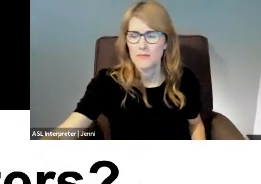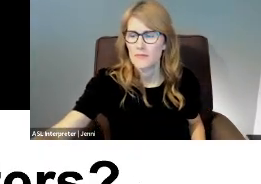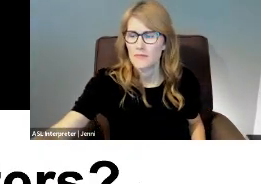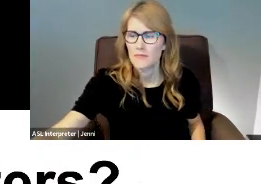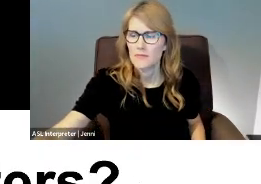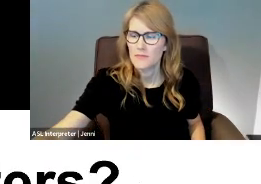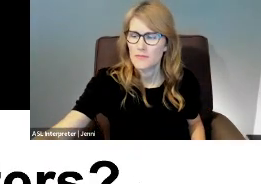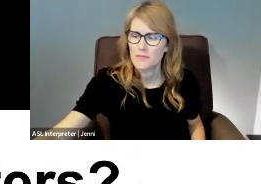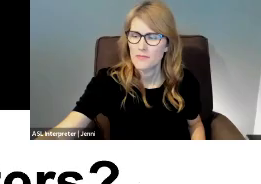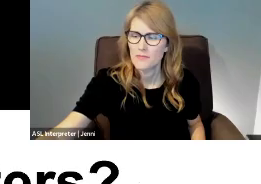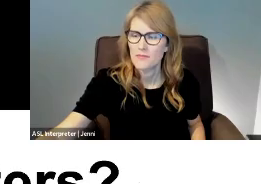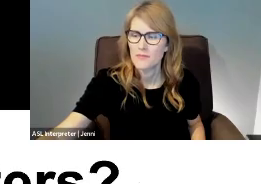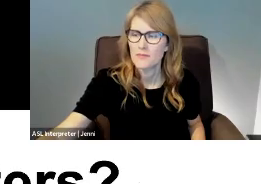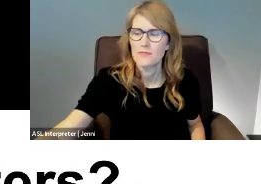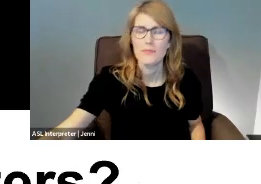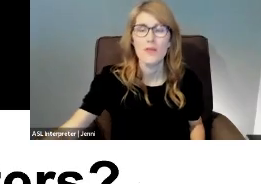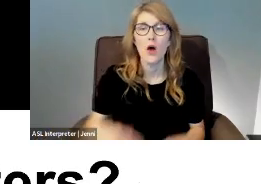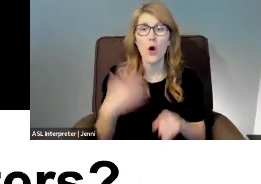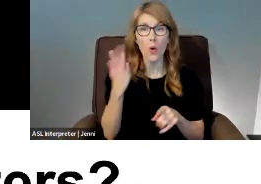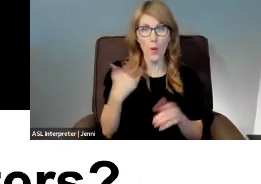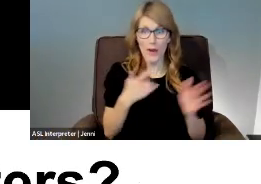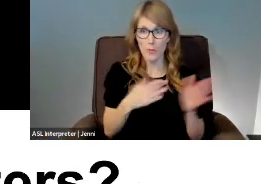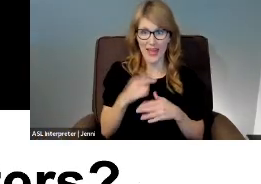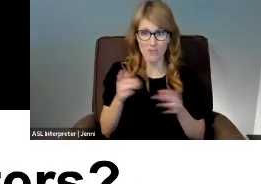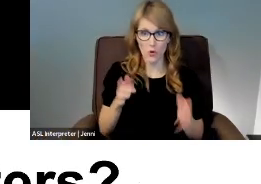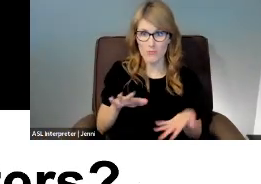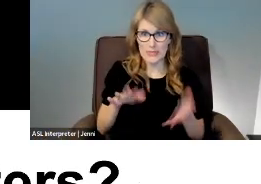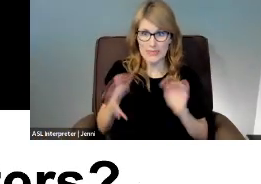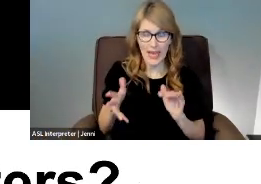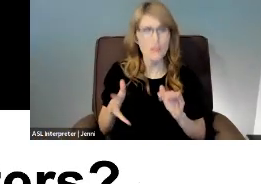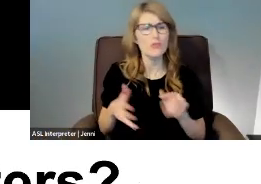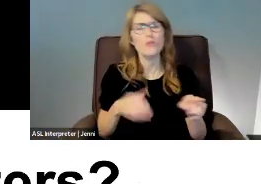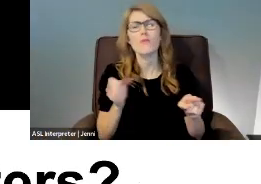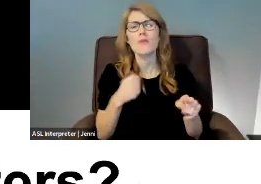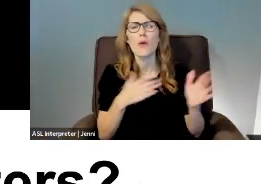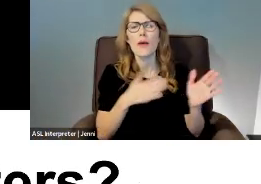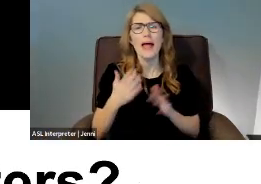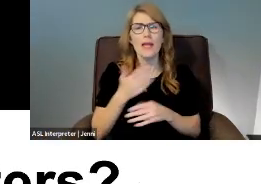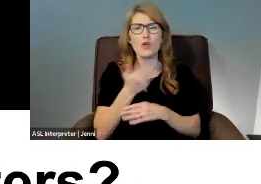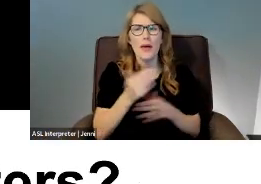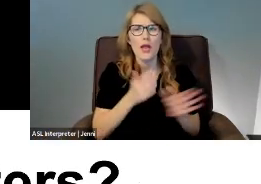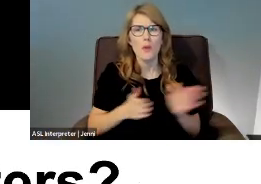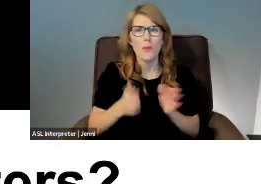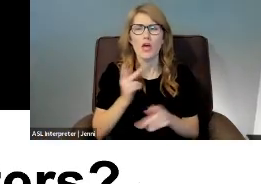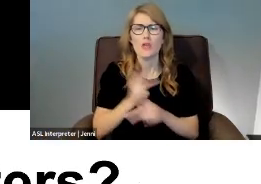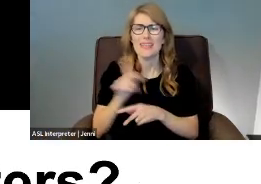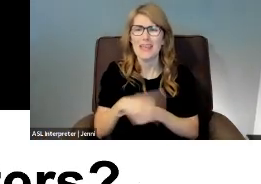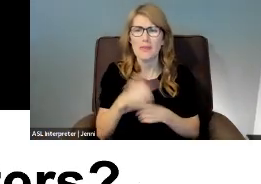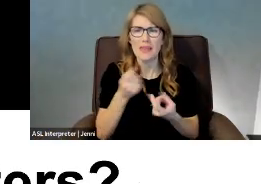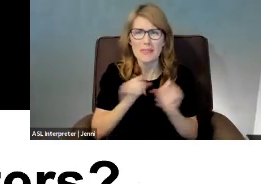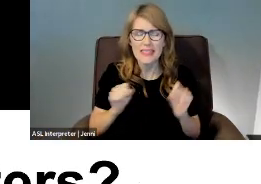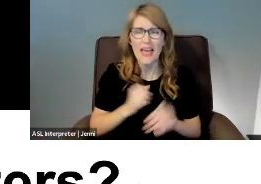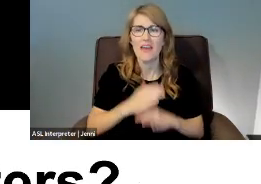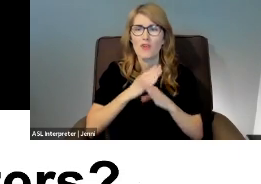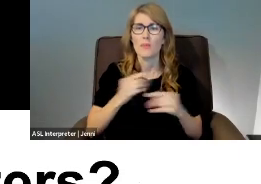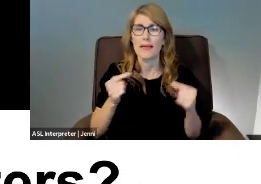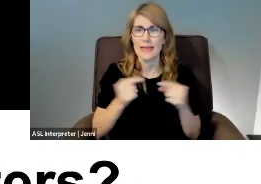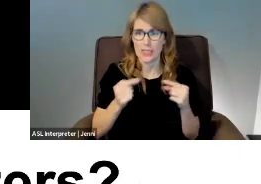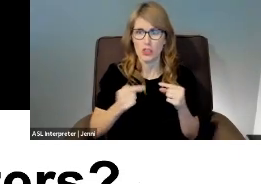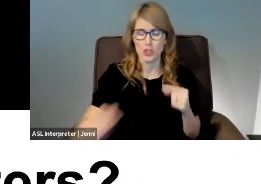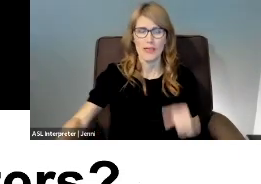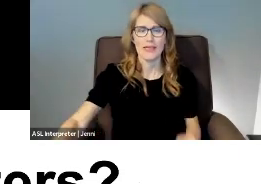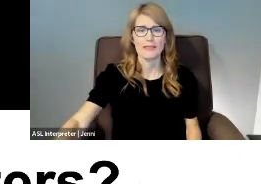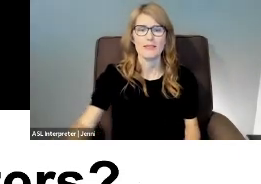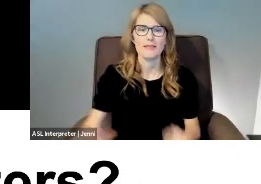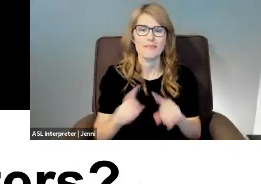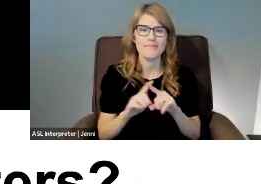So why do we plan for disasters? Yes, we plan to be better prepared to keep everyone safe, prevent injuries, limit damage.